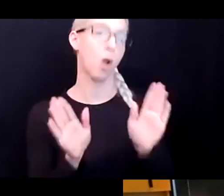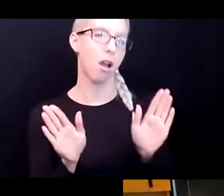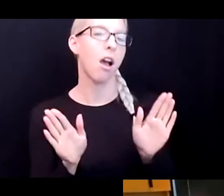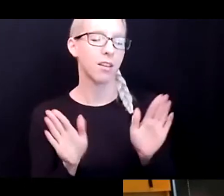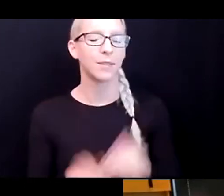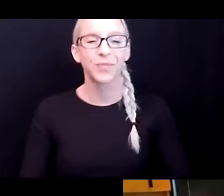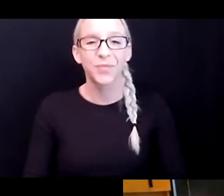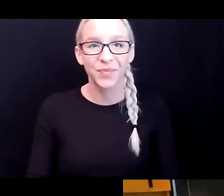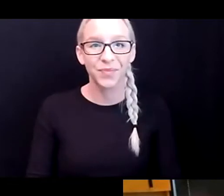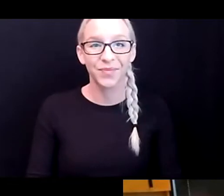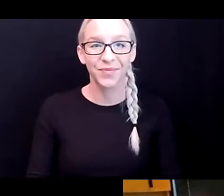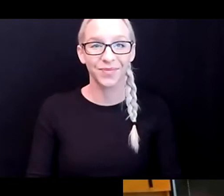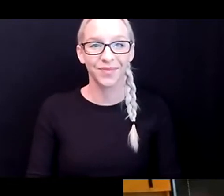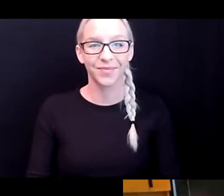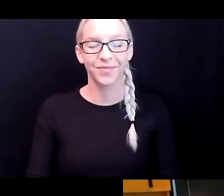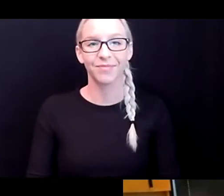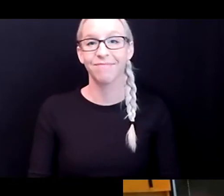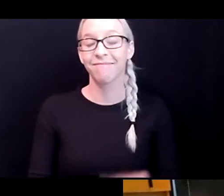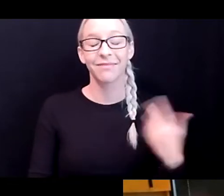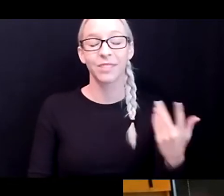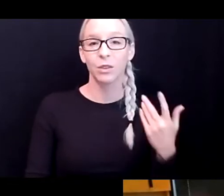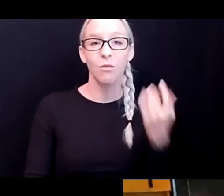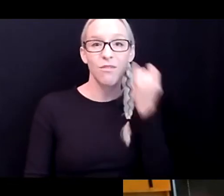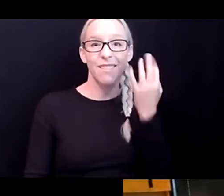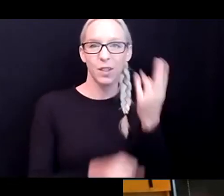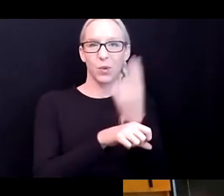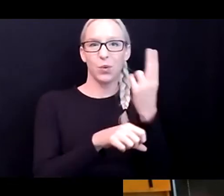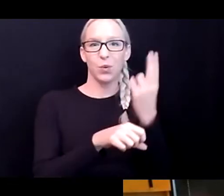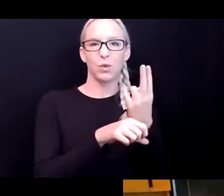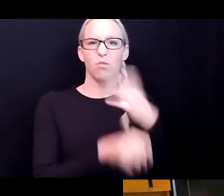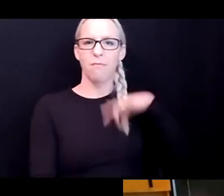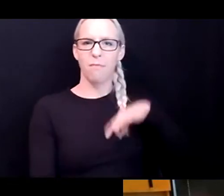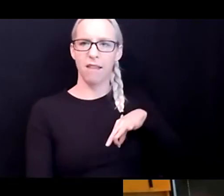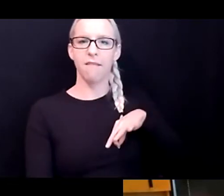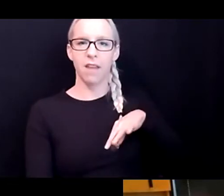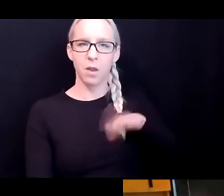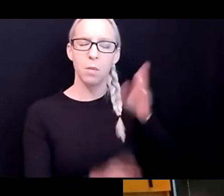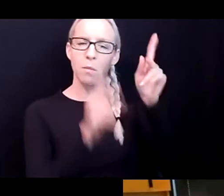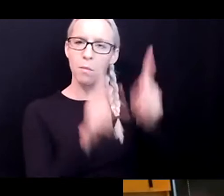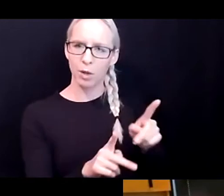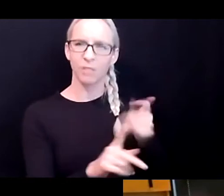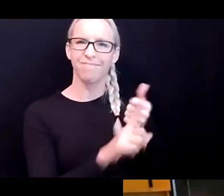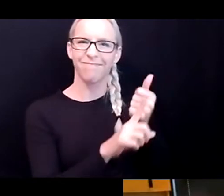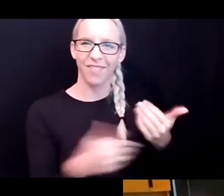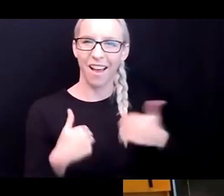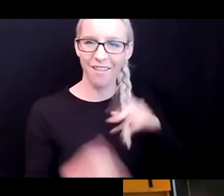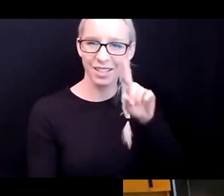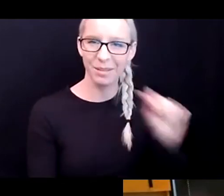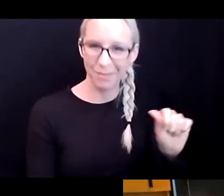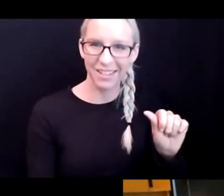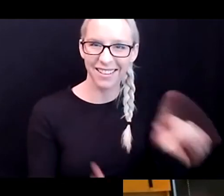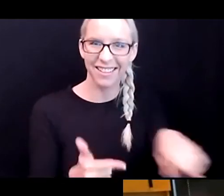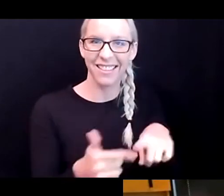long as they are ultimately being used to benefit the individual with a disability, it's gonna, pass the test of